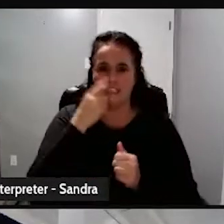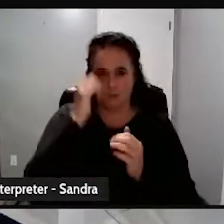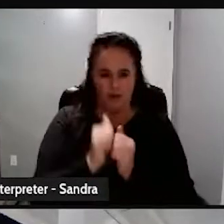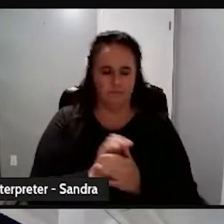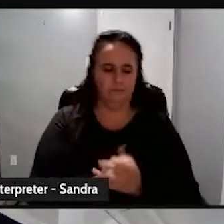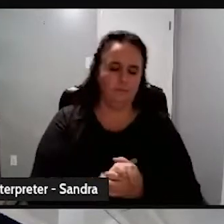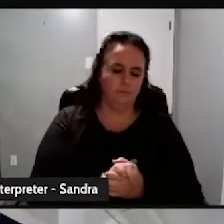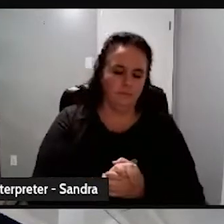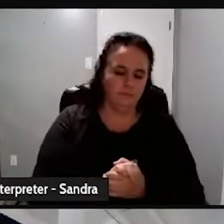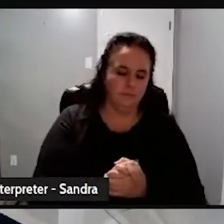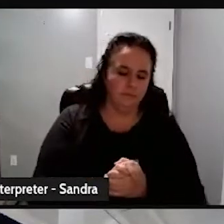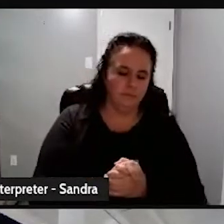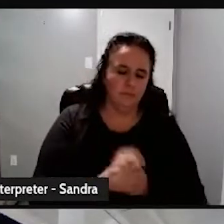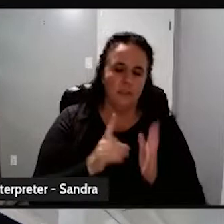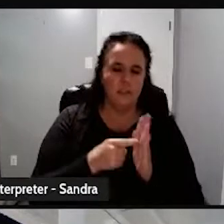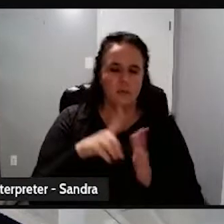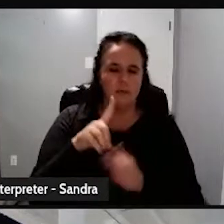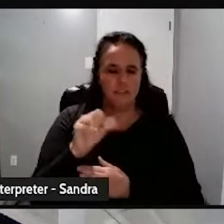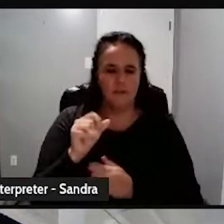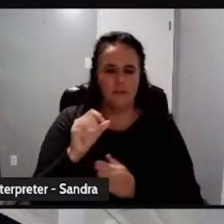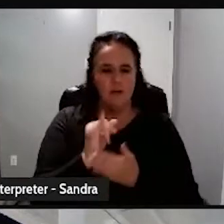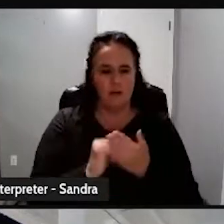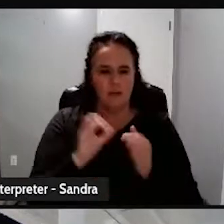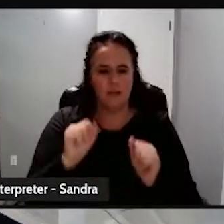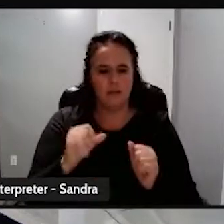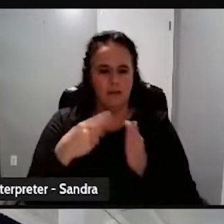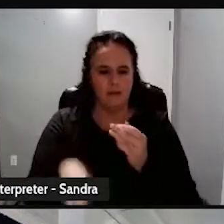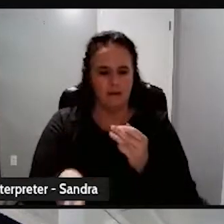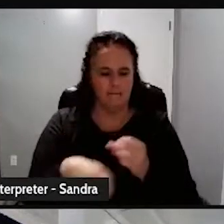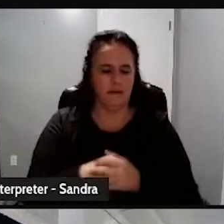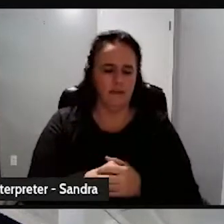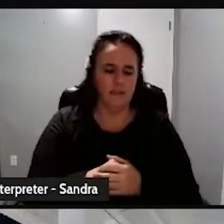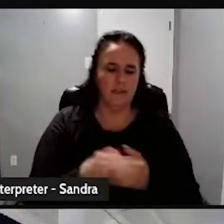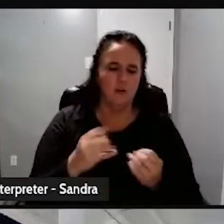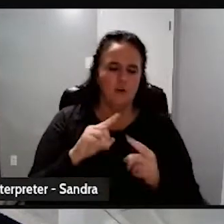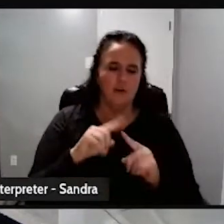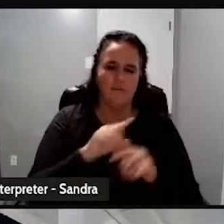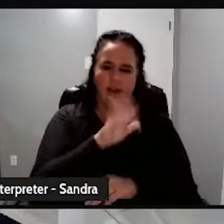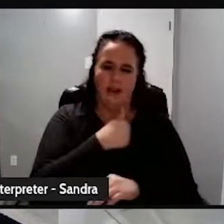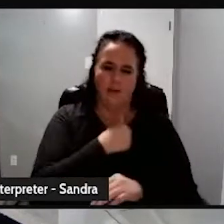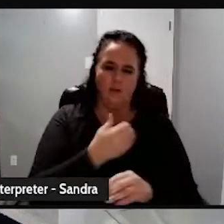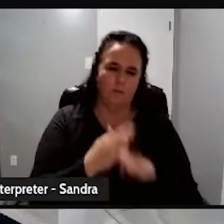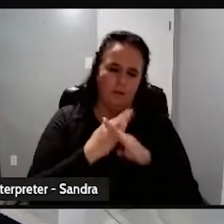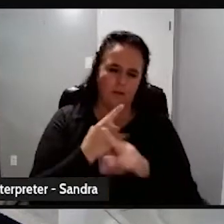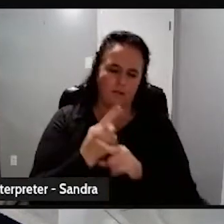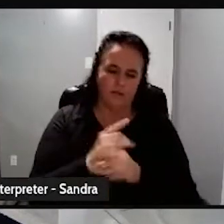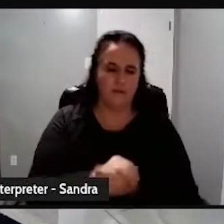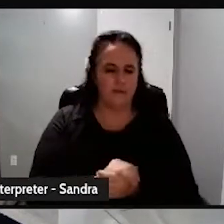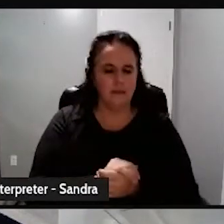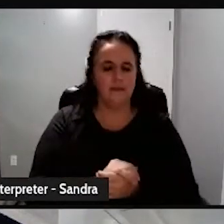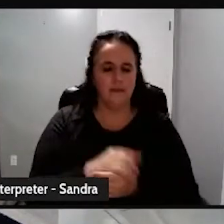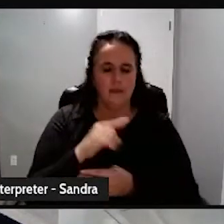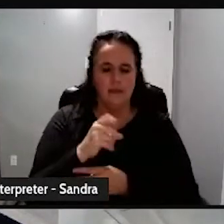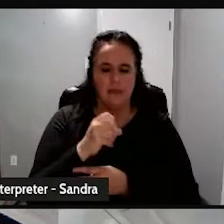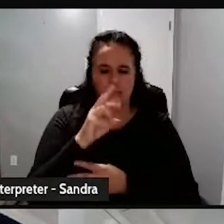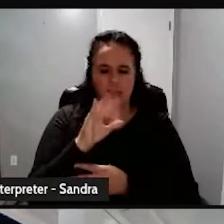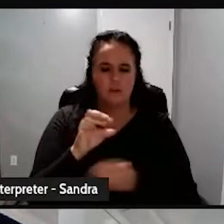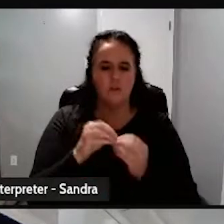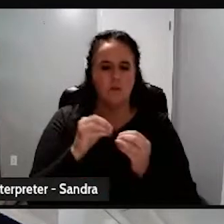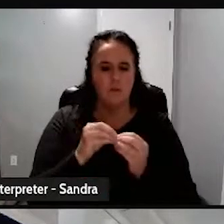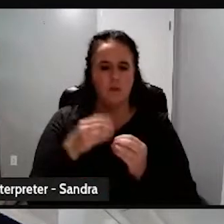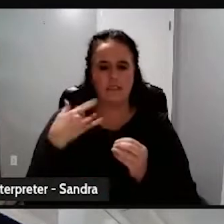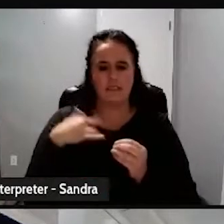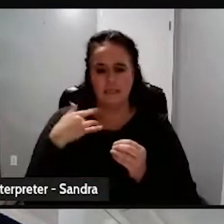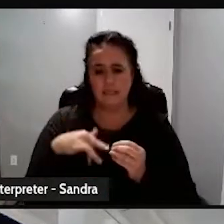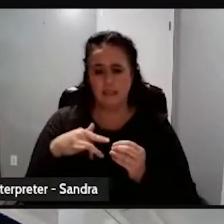Showing disability art can be difficult because there are so many attitudinal barriers. Although galleries are becoming more sensitive to